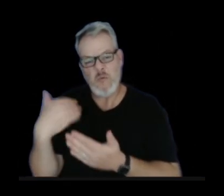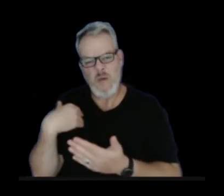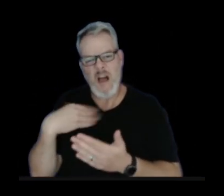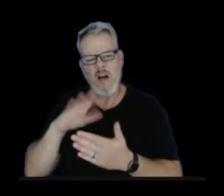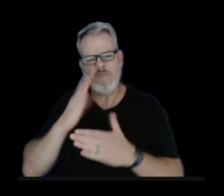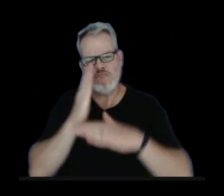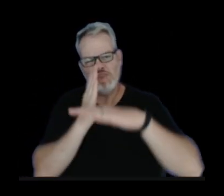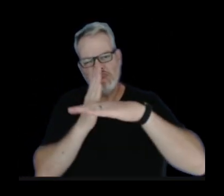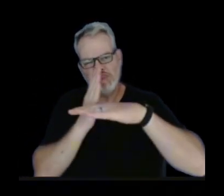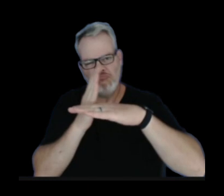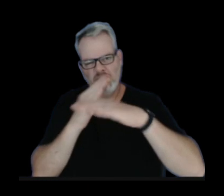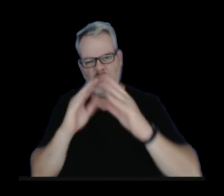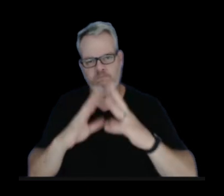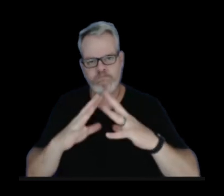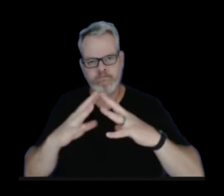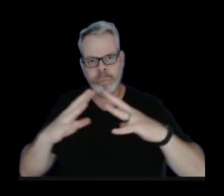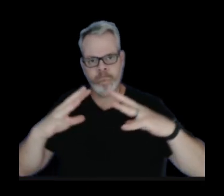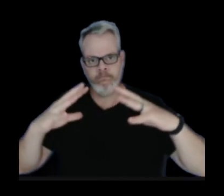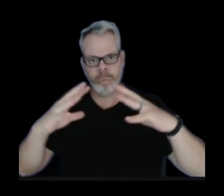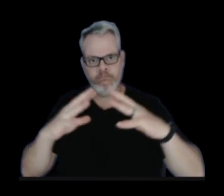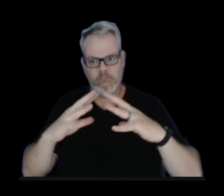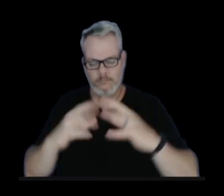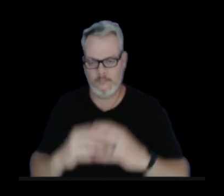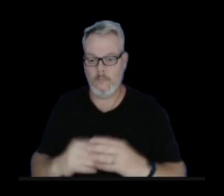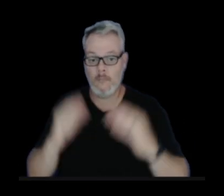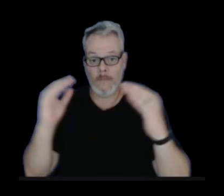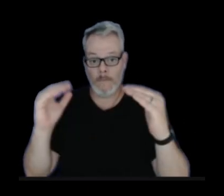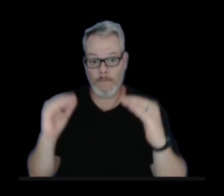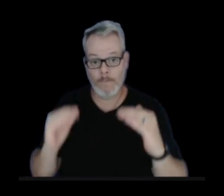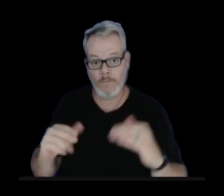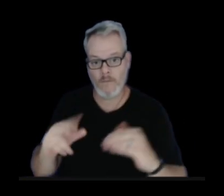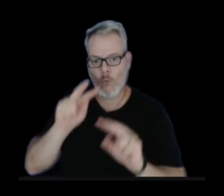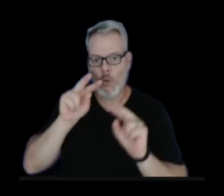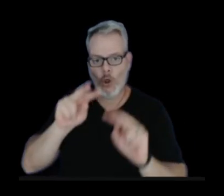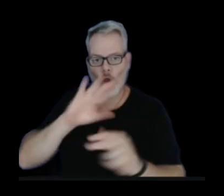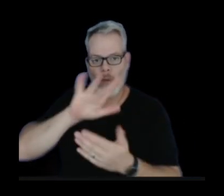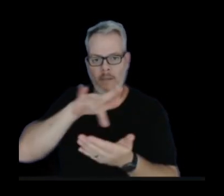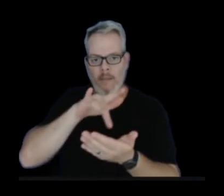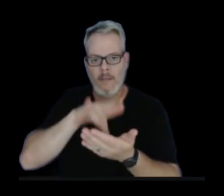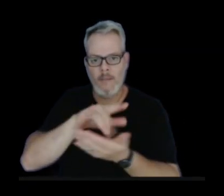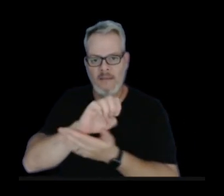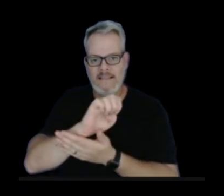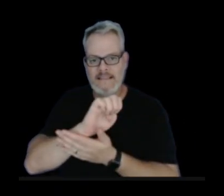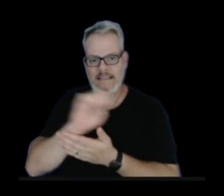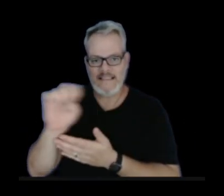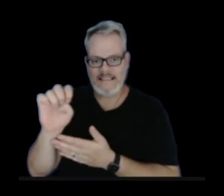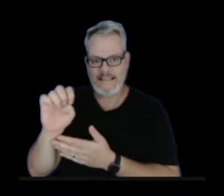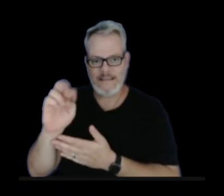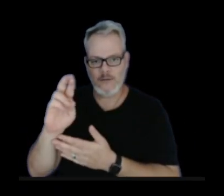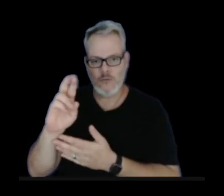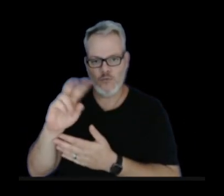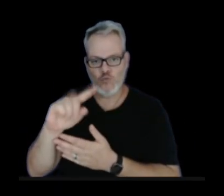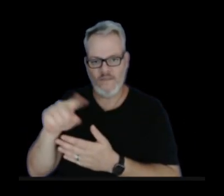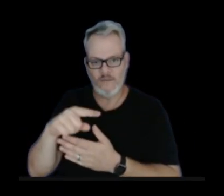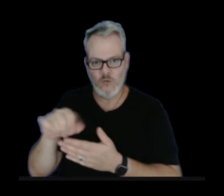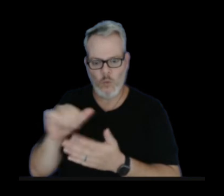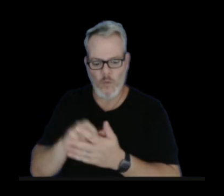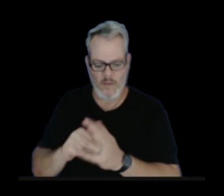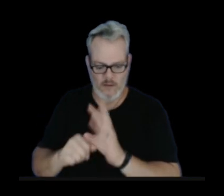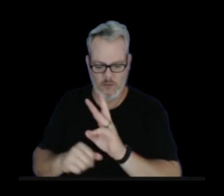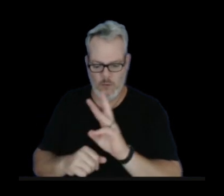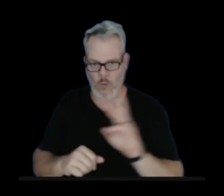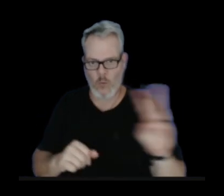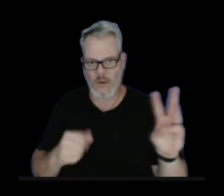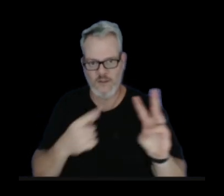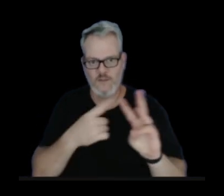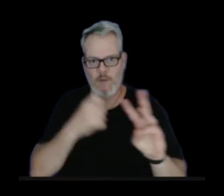summit. If we move over towards the Middle East Rift and the recent eruption site, which is west of Puʻuʻōʻō crater, where this tilt